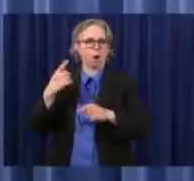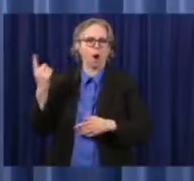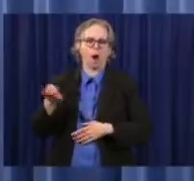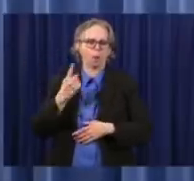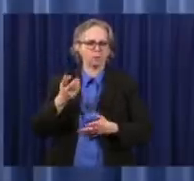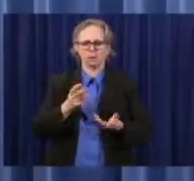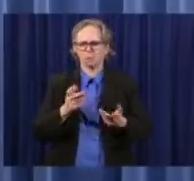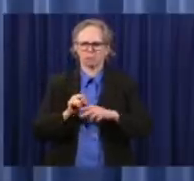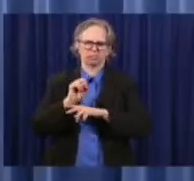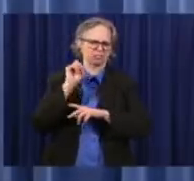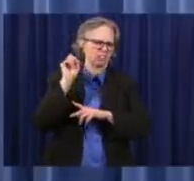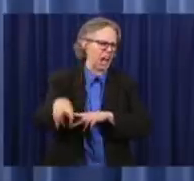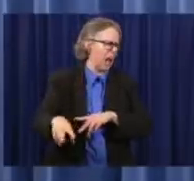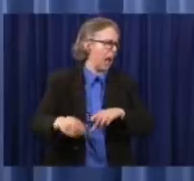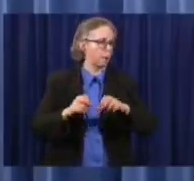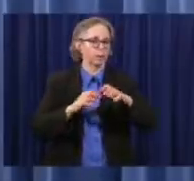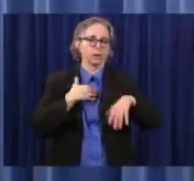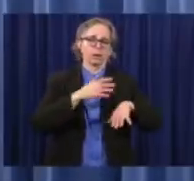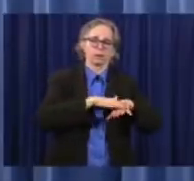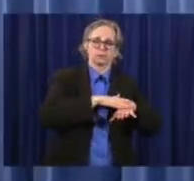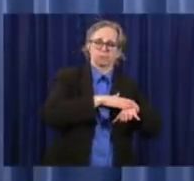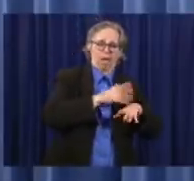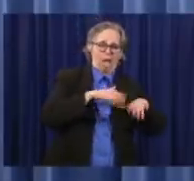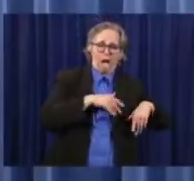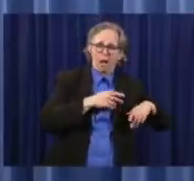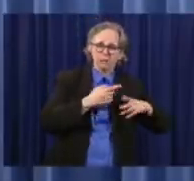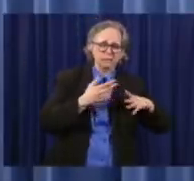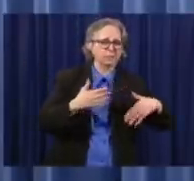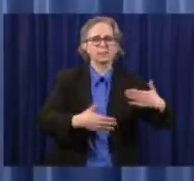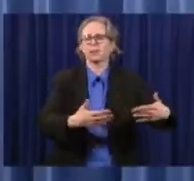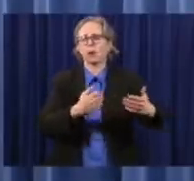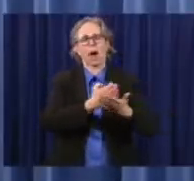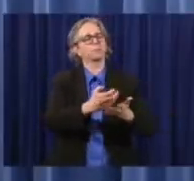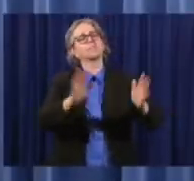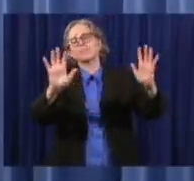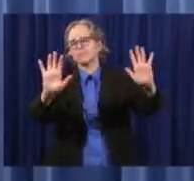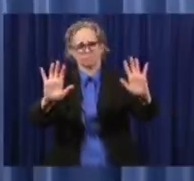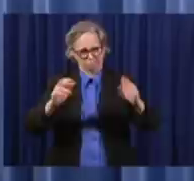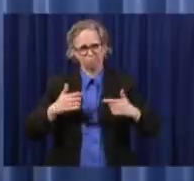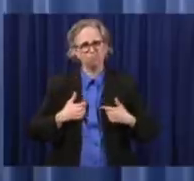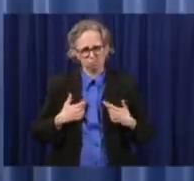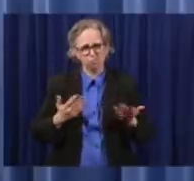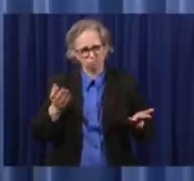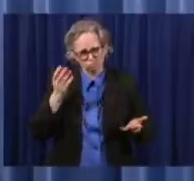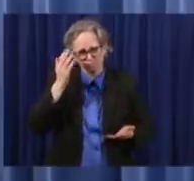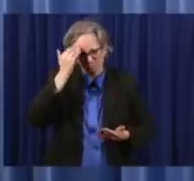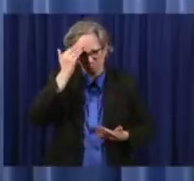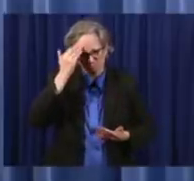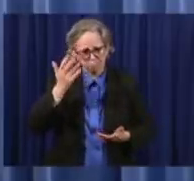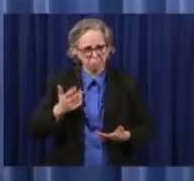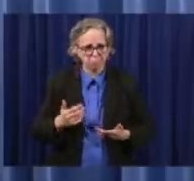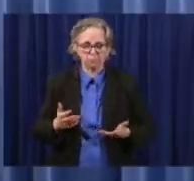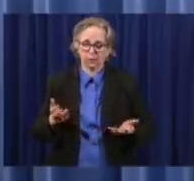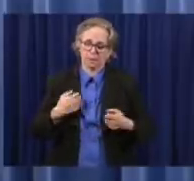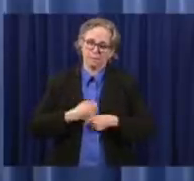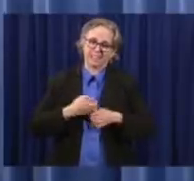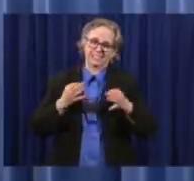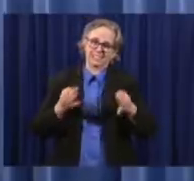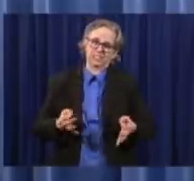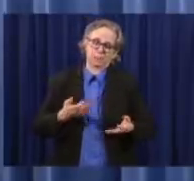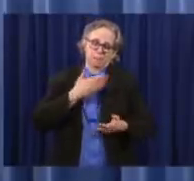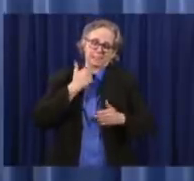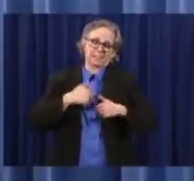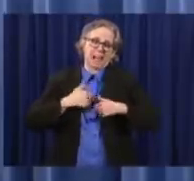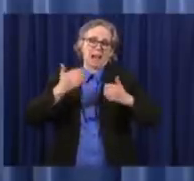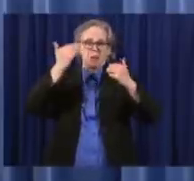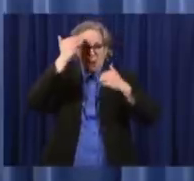I understand that. The only thing I can say is that I'm calling it the best that I can. I'm going to continue to do that. I'm going to continue to